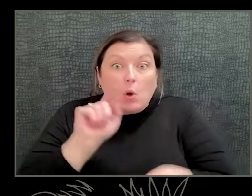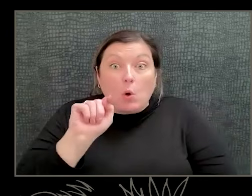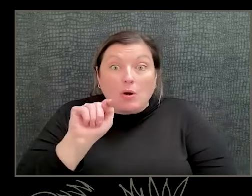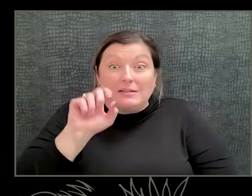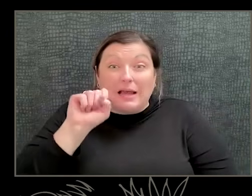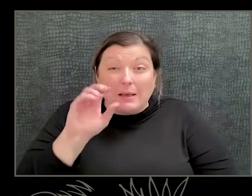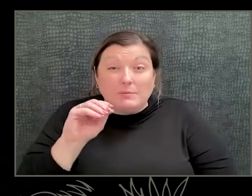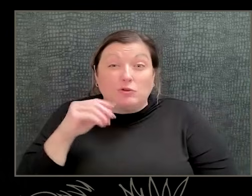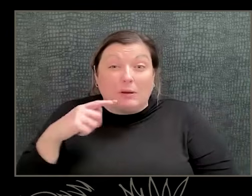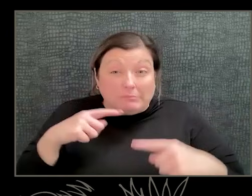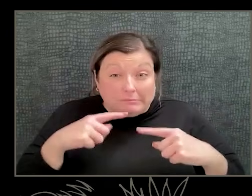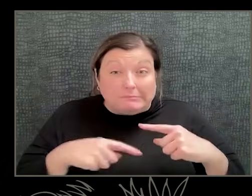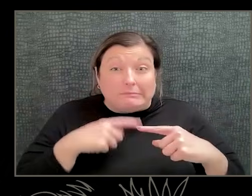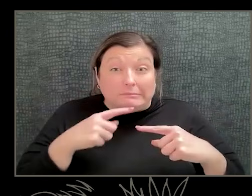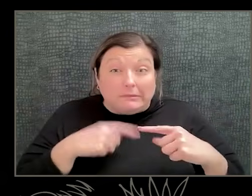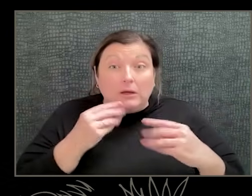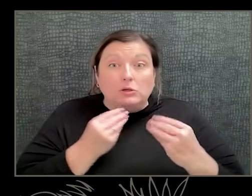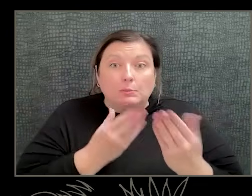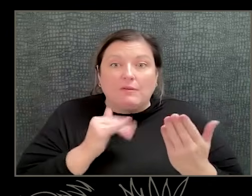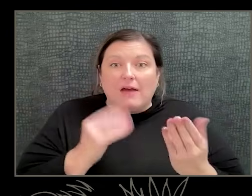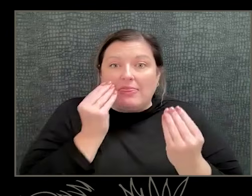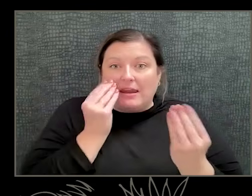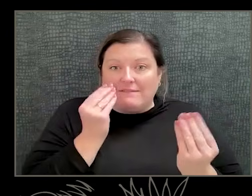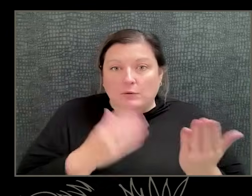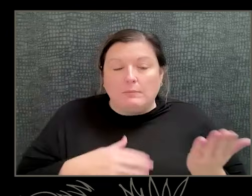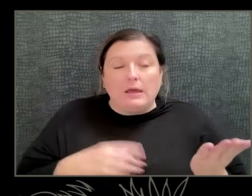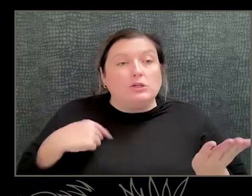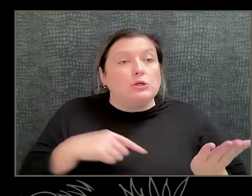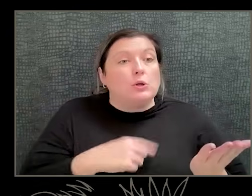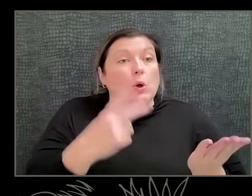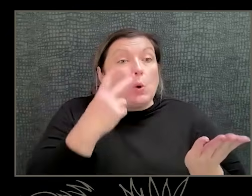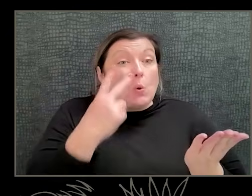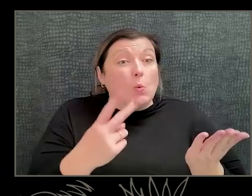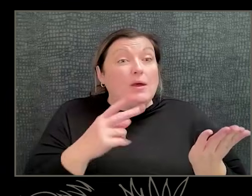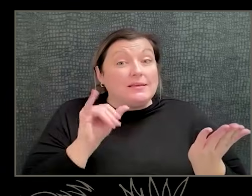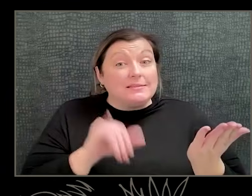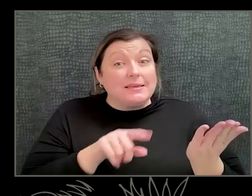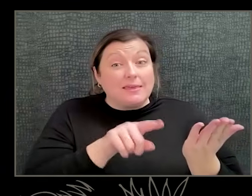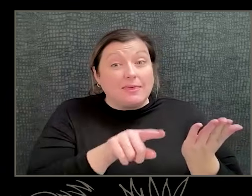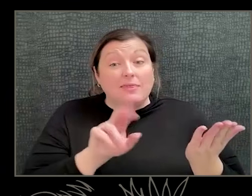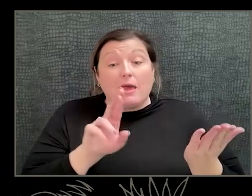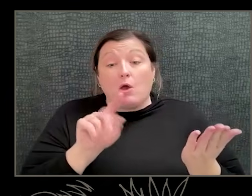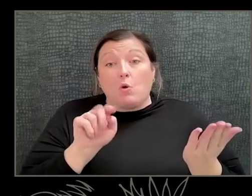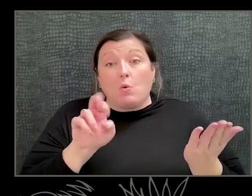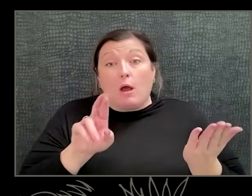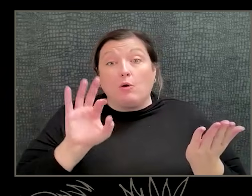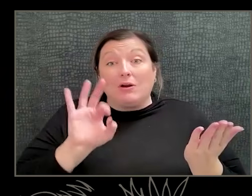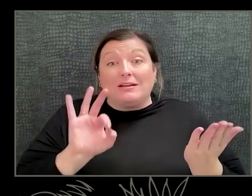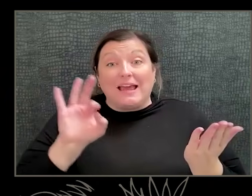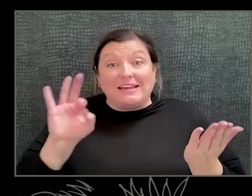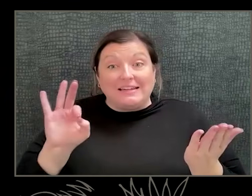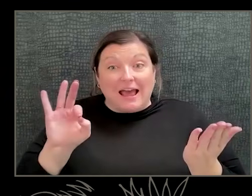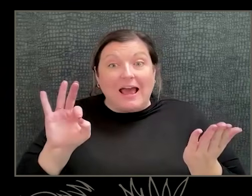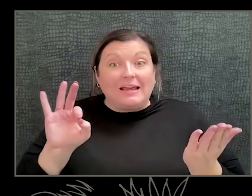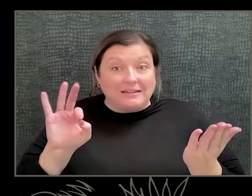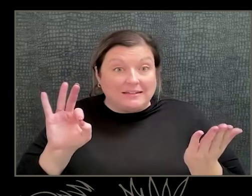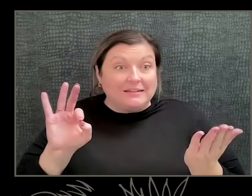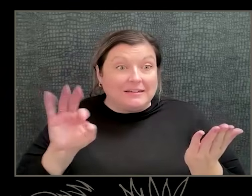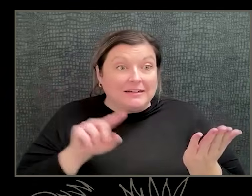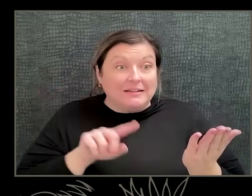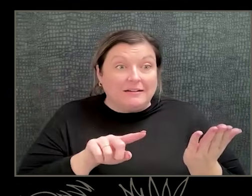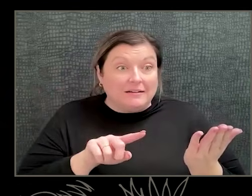provide that information. So we see that this is router 99, very,